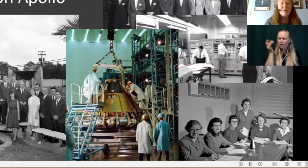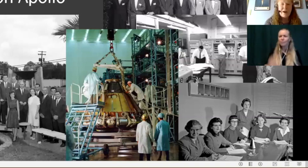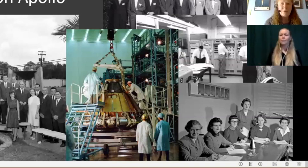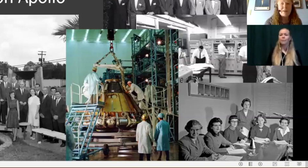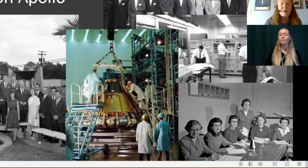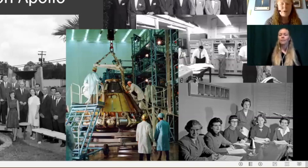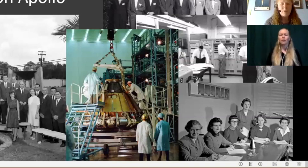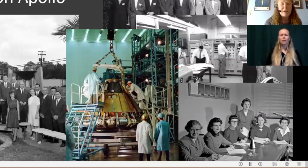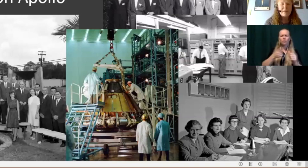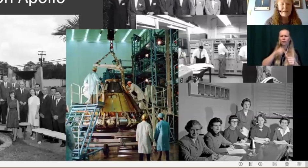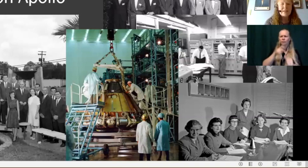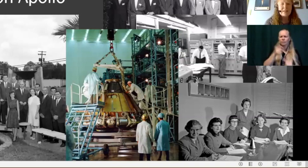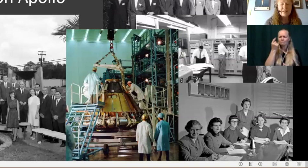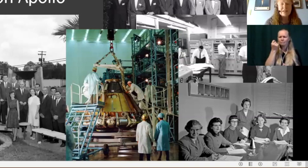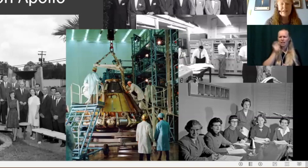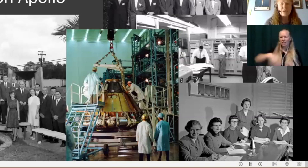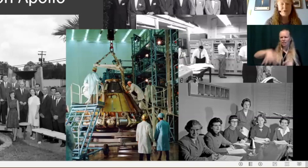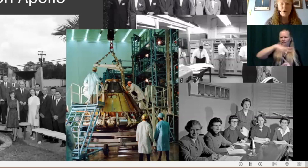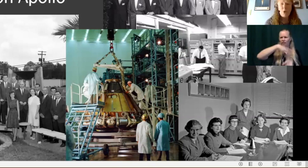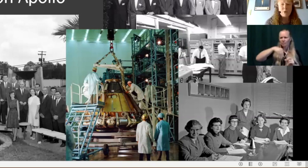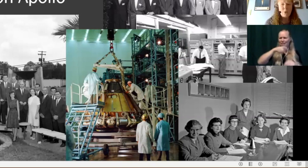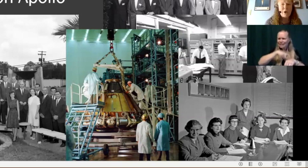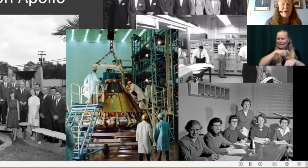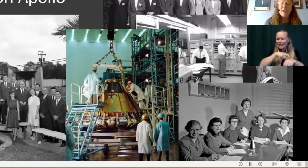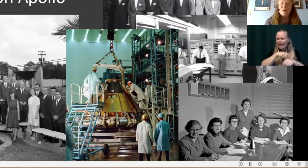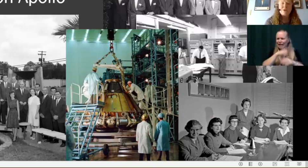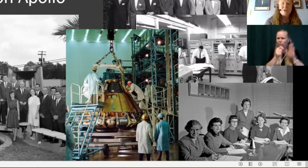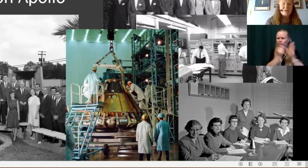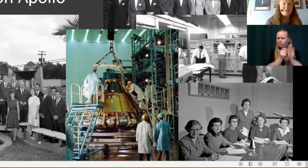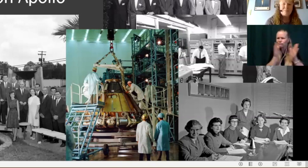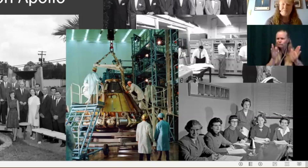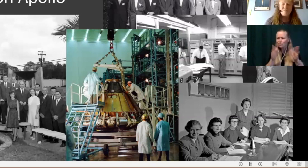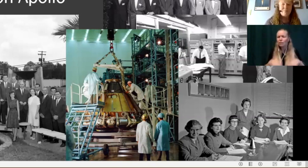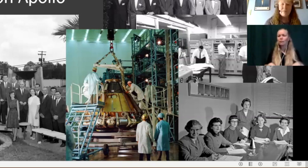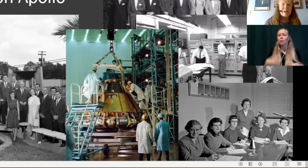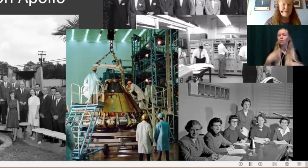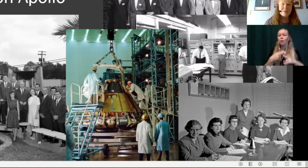the environment that we were in the 1960s. It was the Cold War, which is